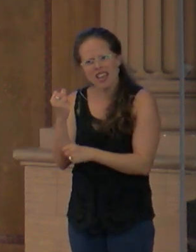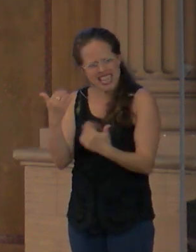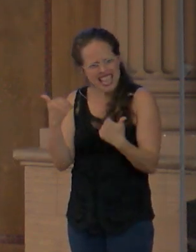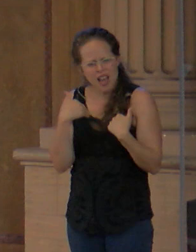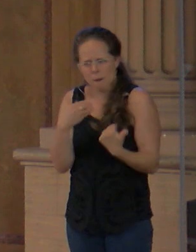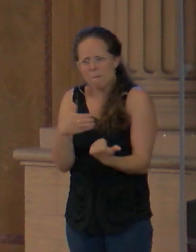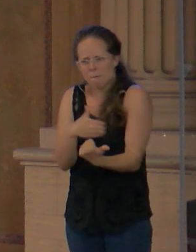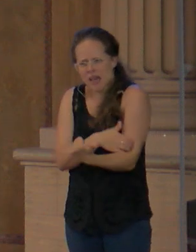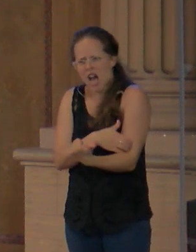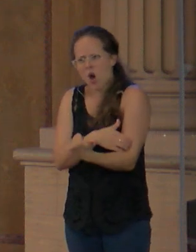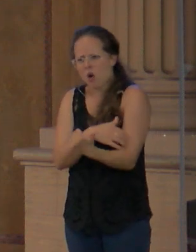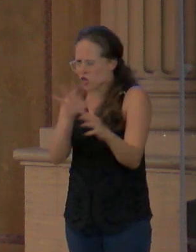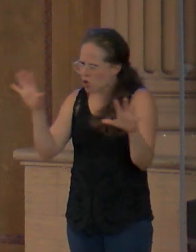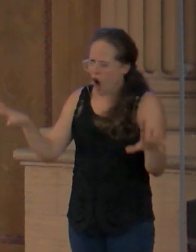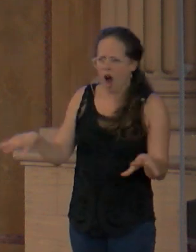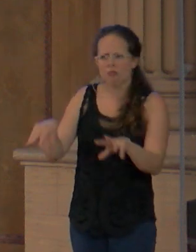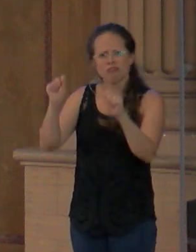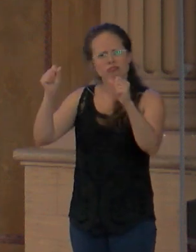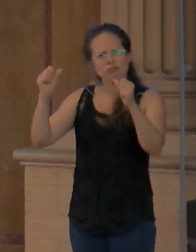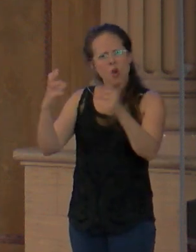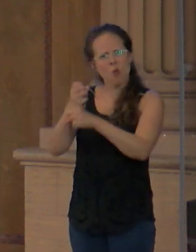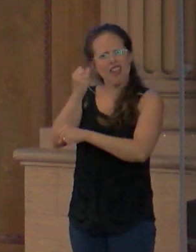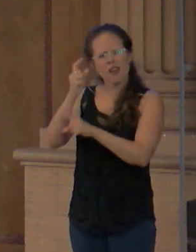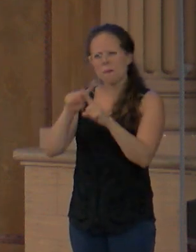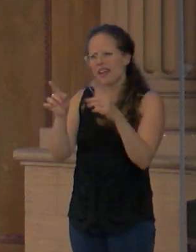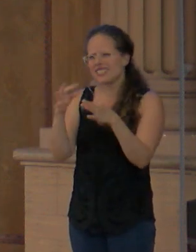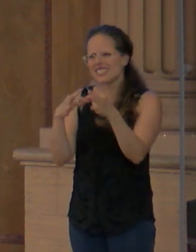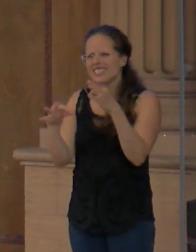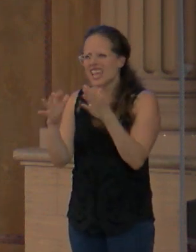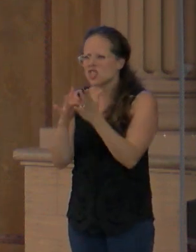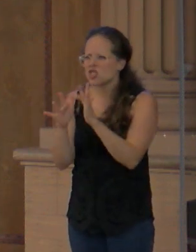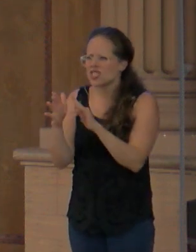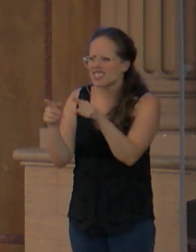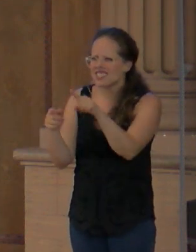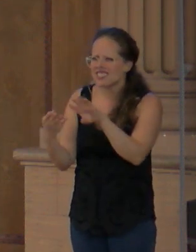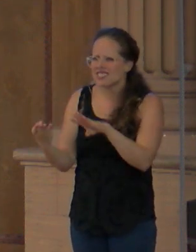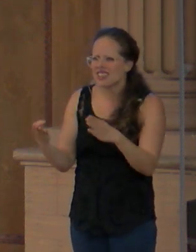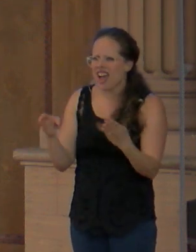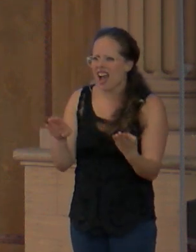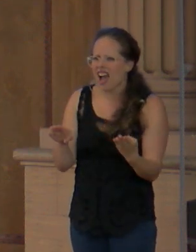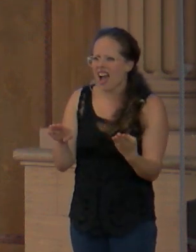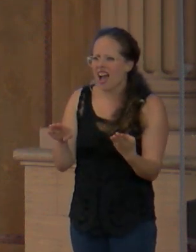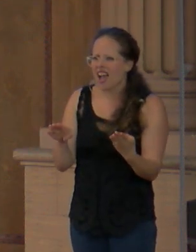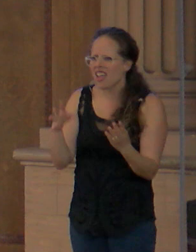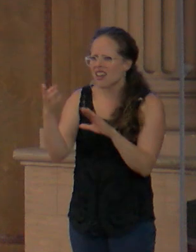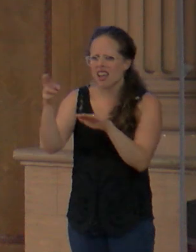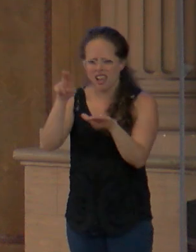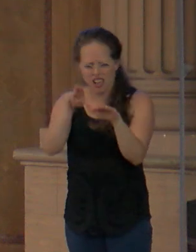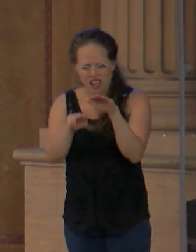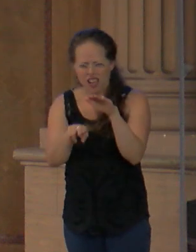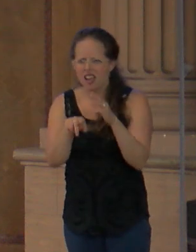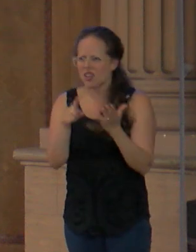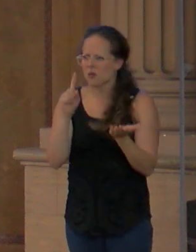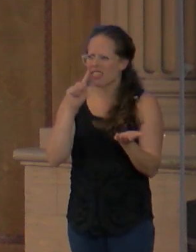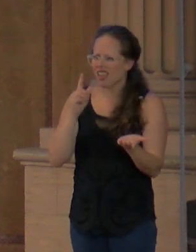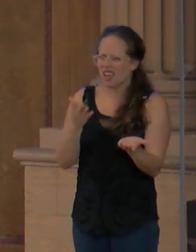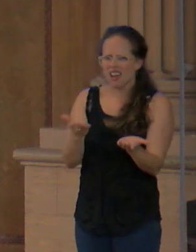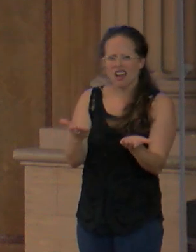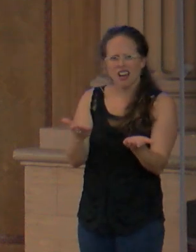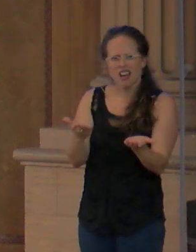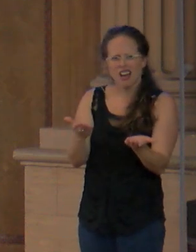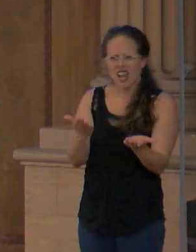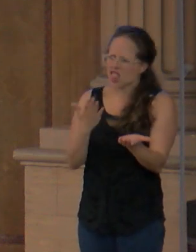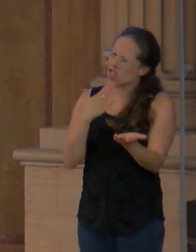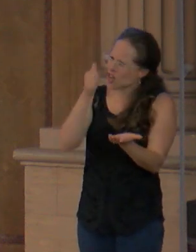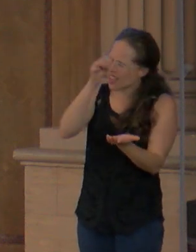to win. But instead he died. And you look at him being put in a grave and you think, this is what happens. The good guys